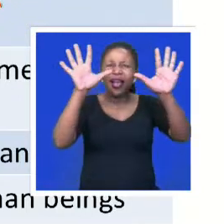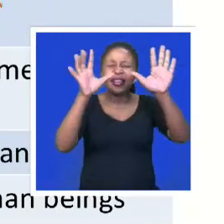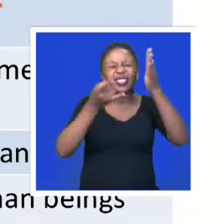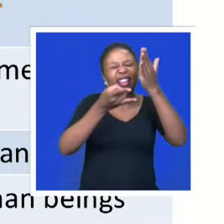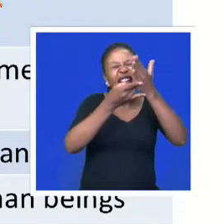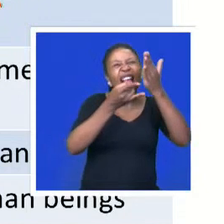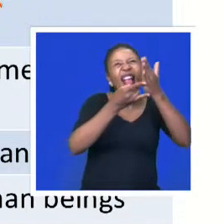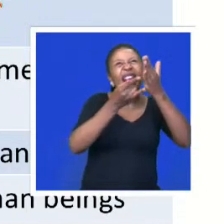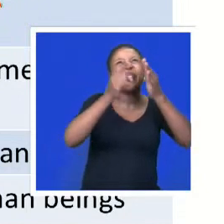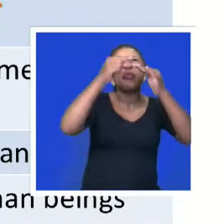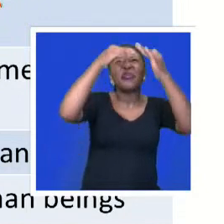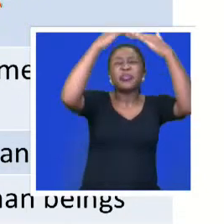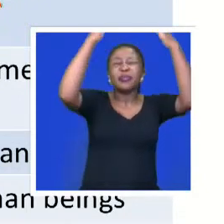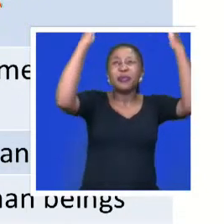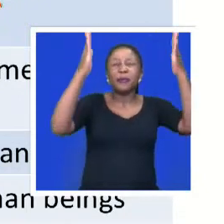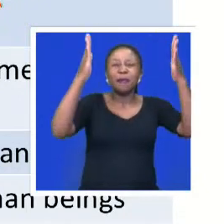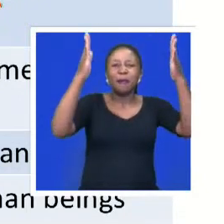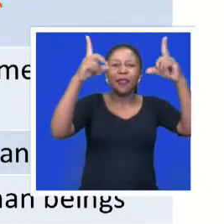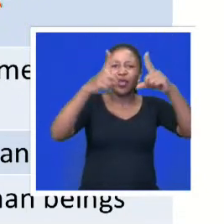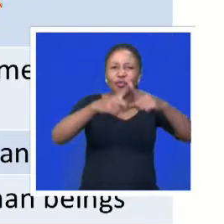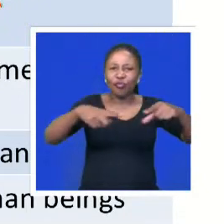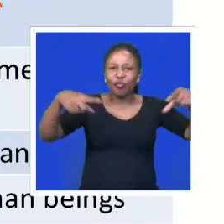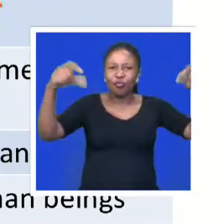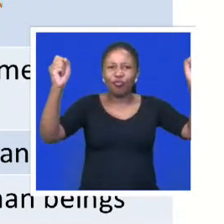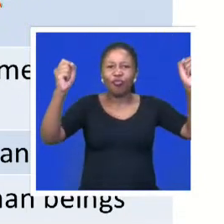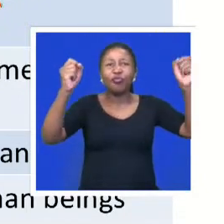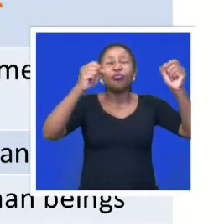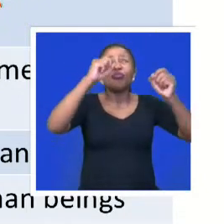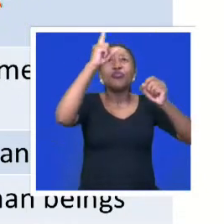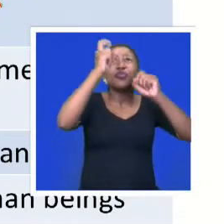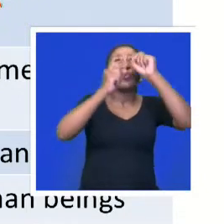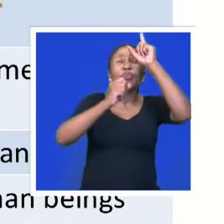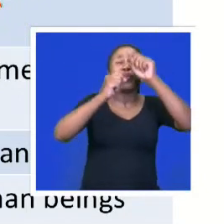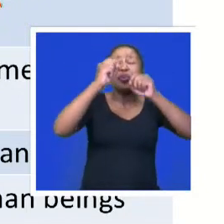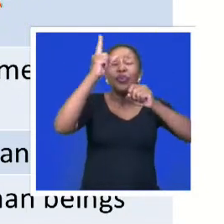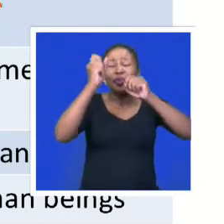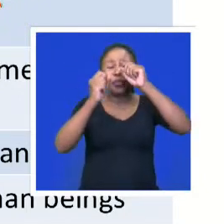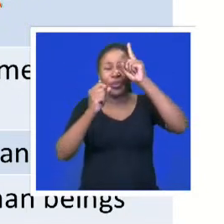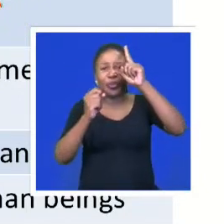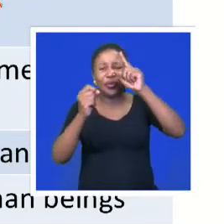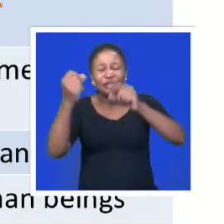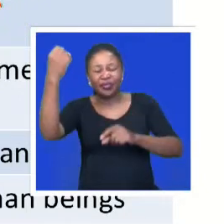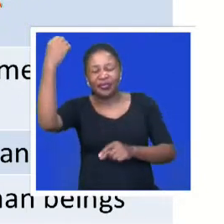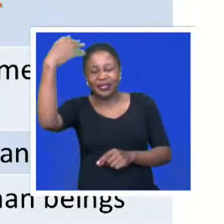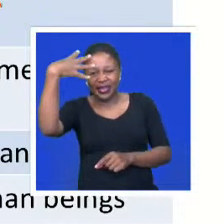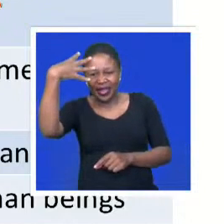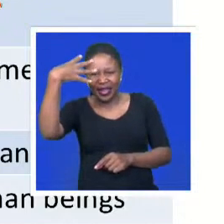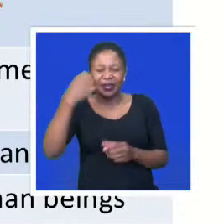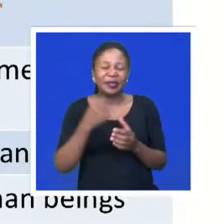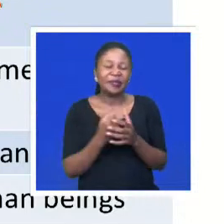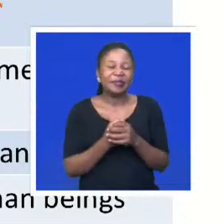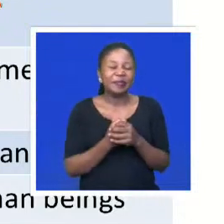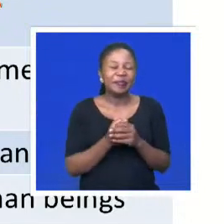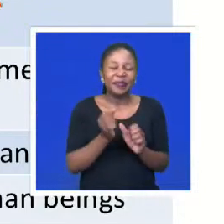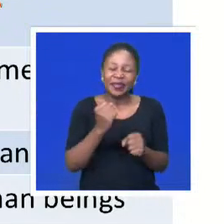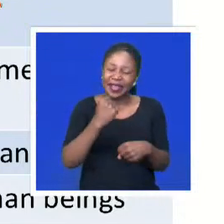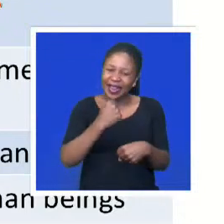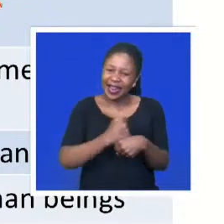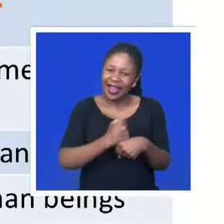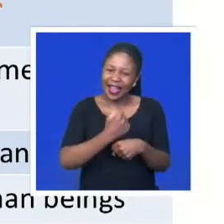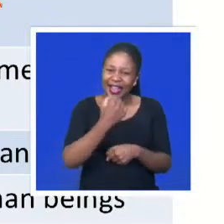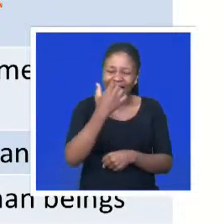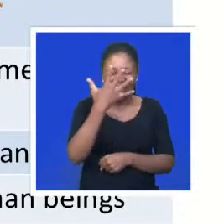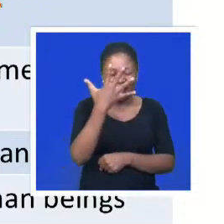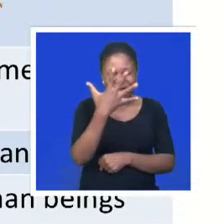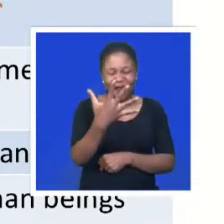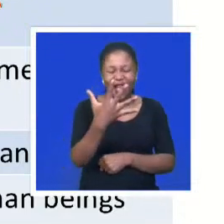moon, and stars. Day 5, God created sea animals,